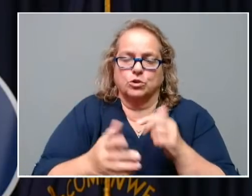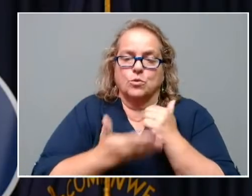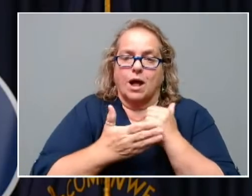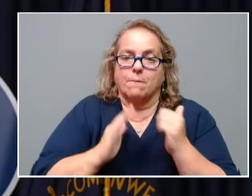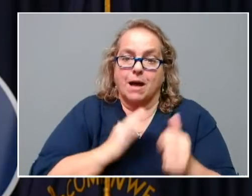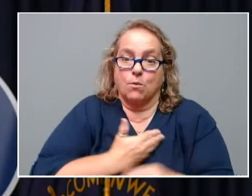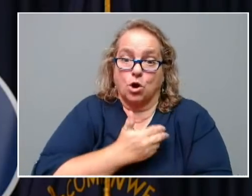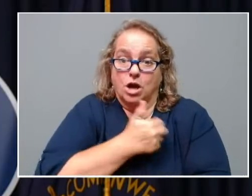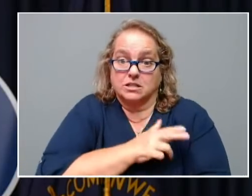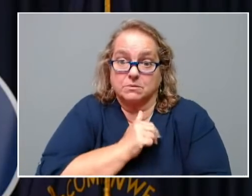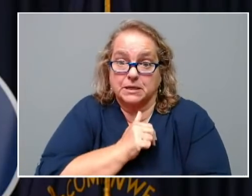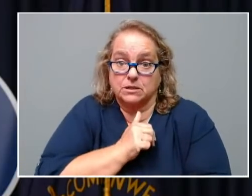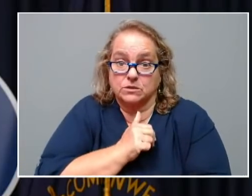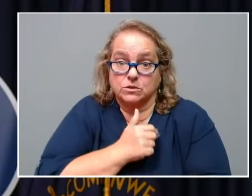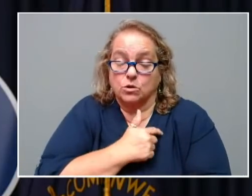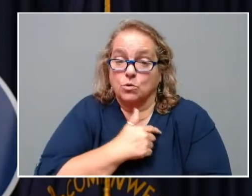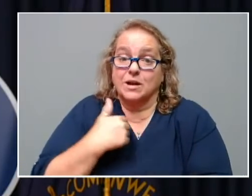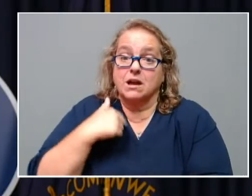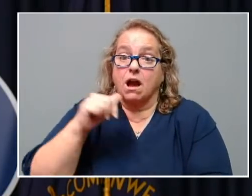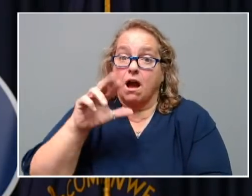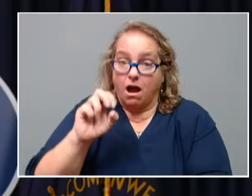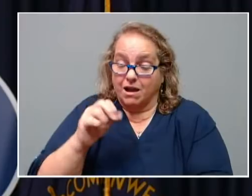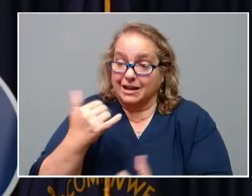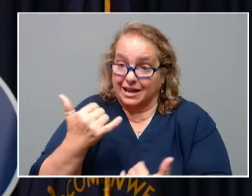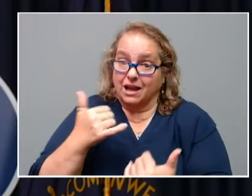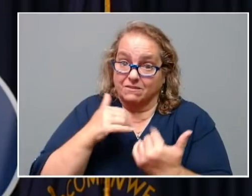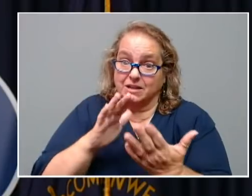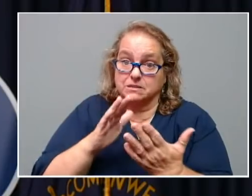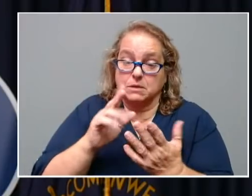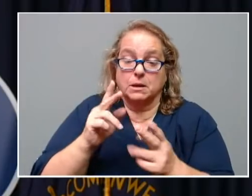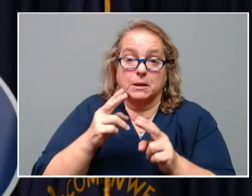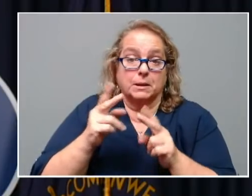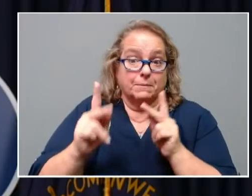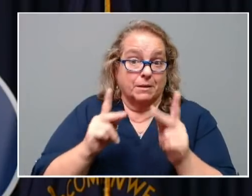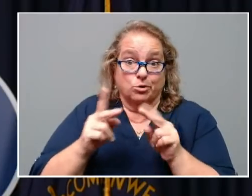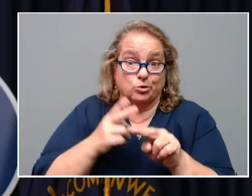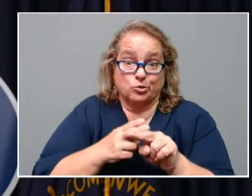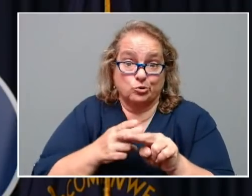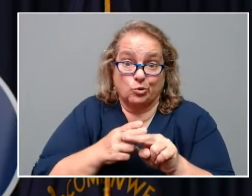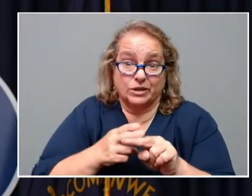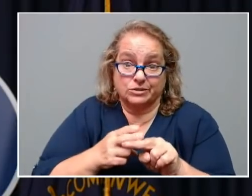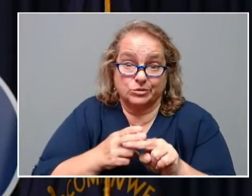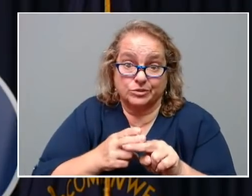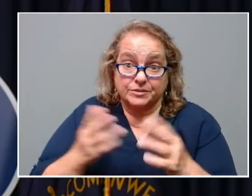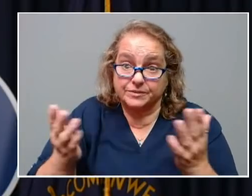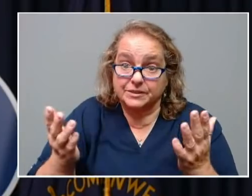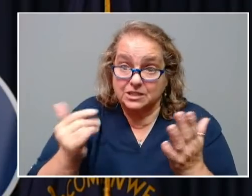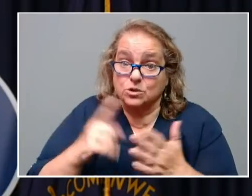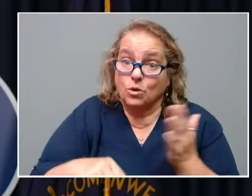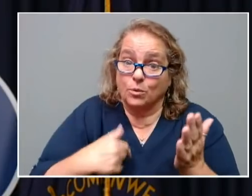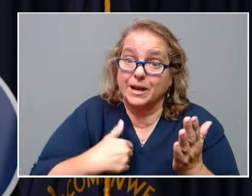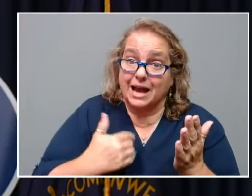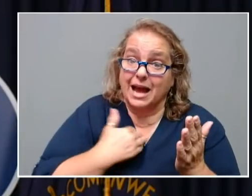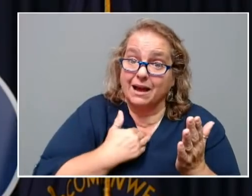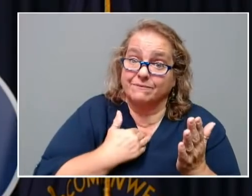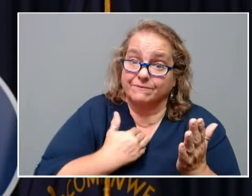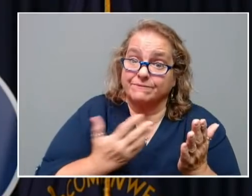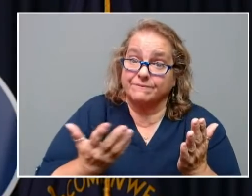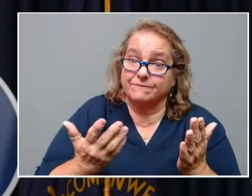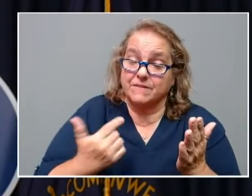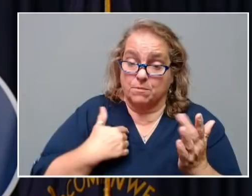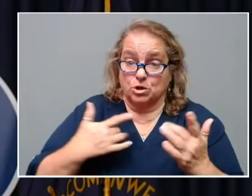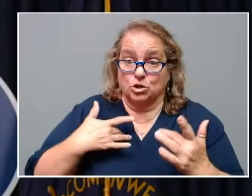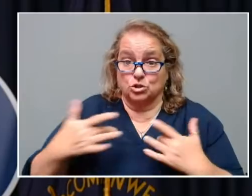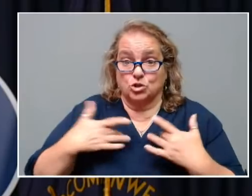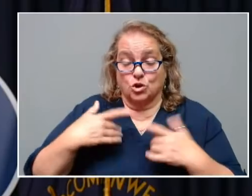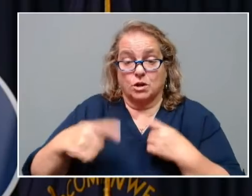hospitals. We are running into a people shortage. That's what we're faced with. Certainly, I'm concerned with these traveling nursing